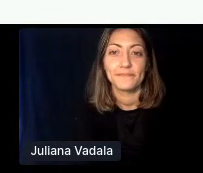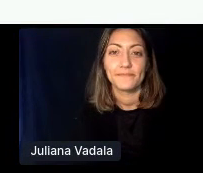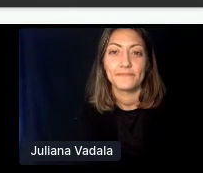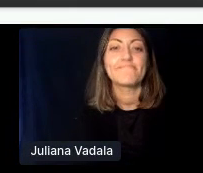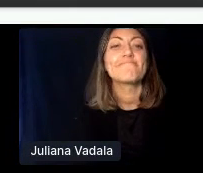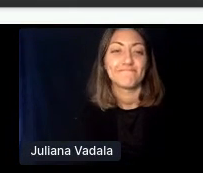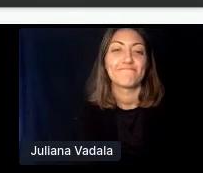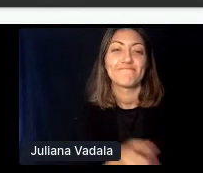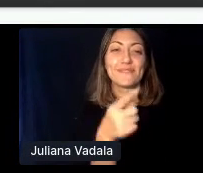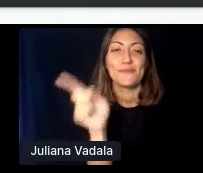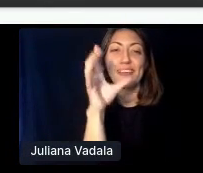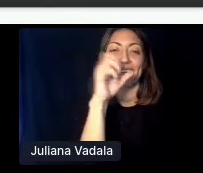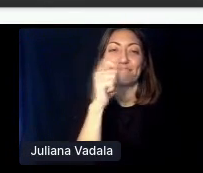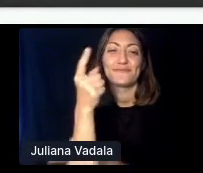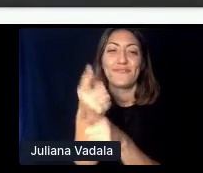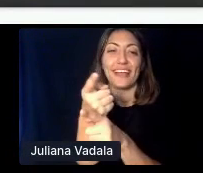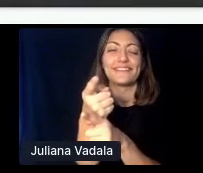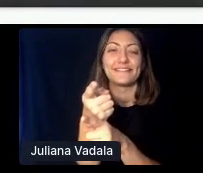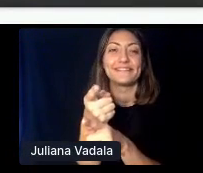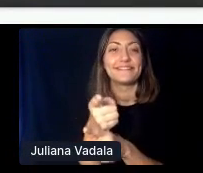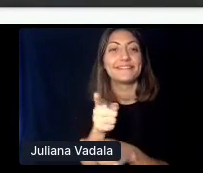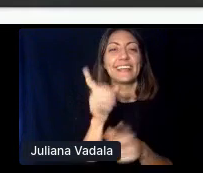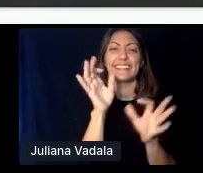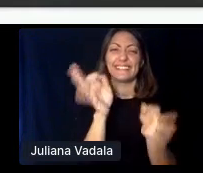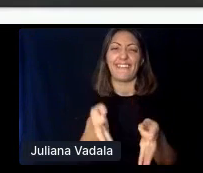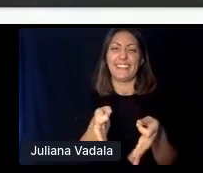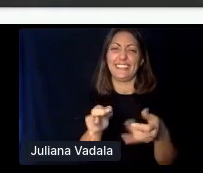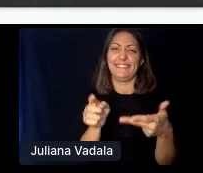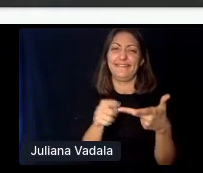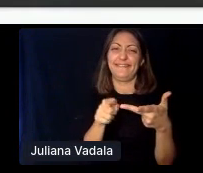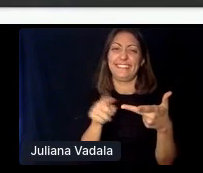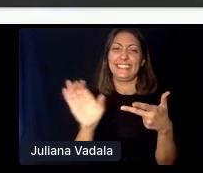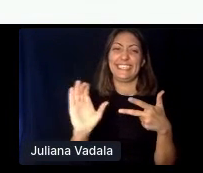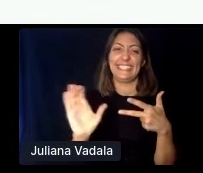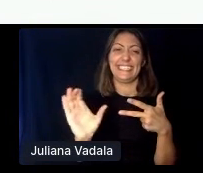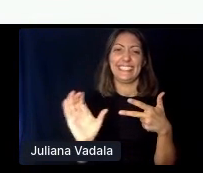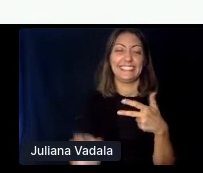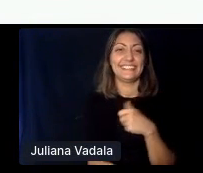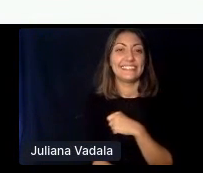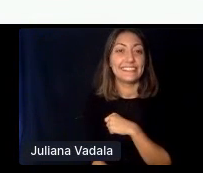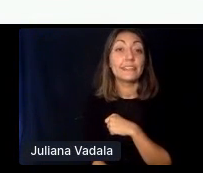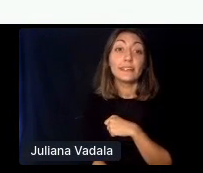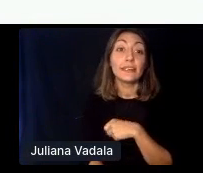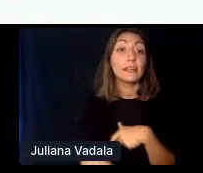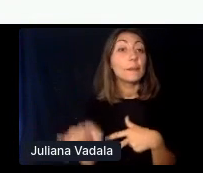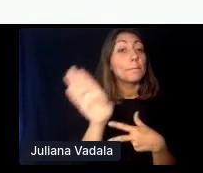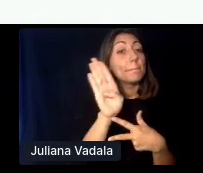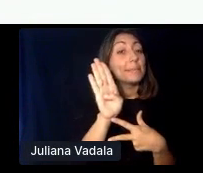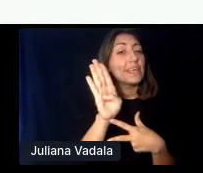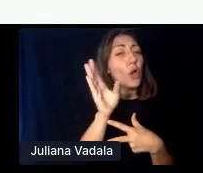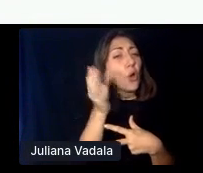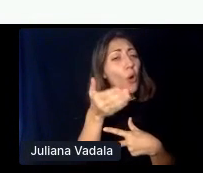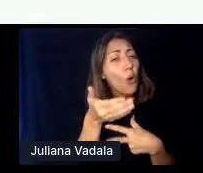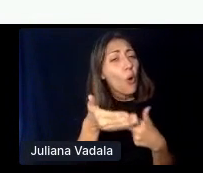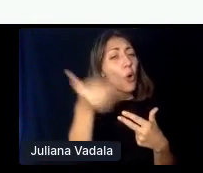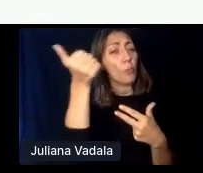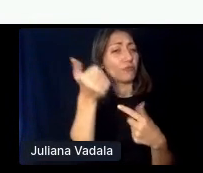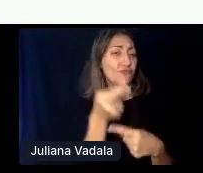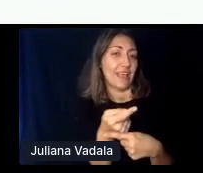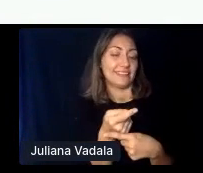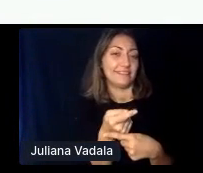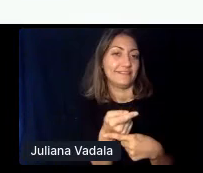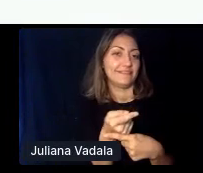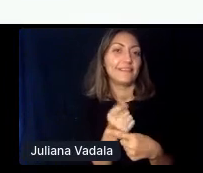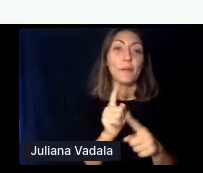You guessed it. The correct answer is definitely C. While B is almost correct, the reason